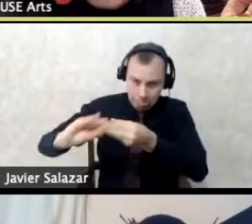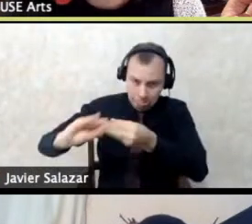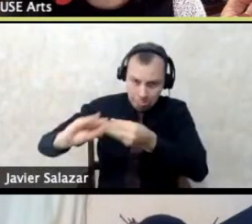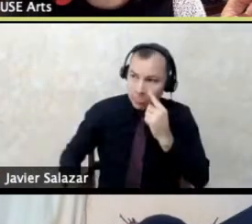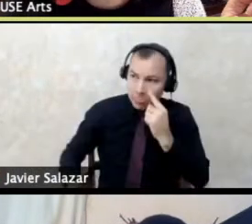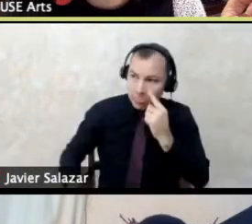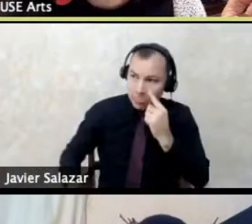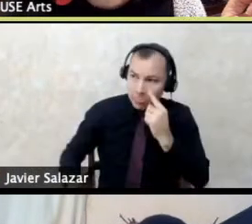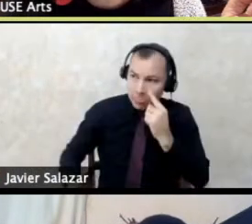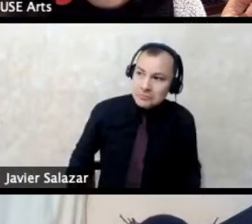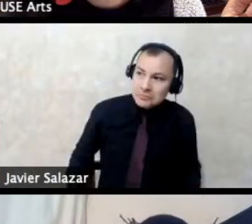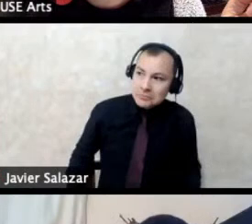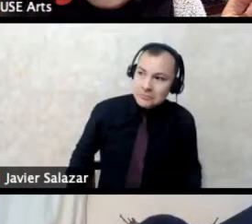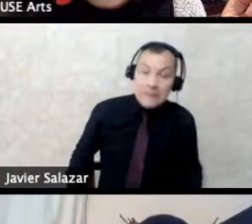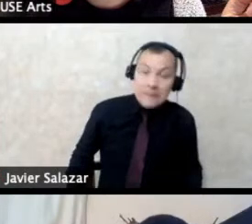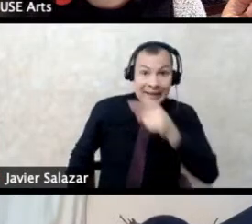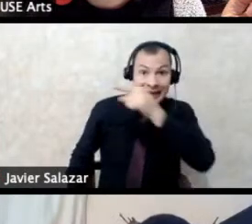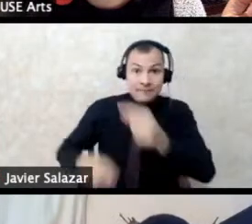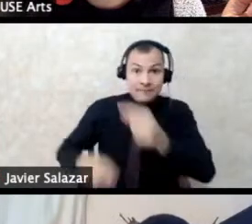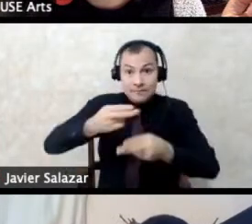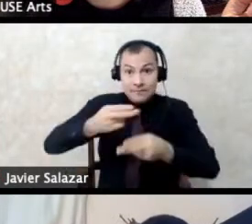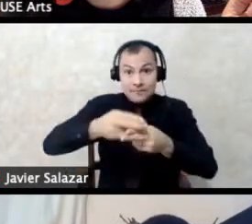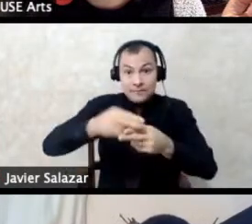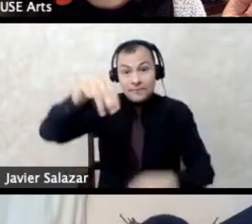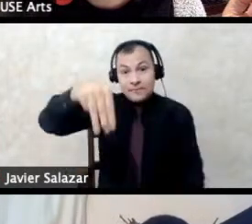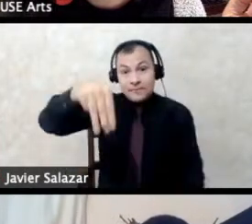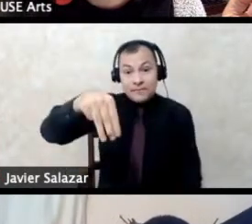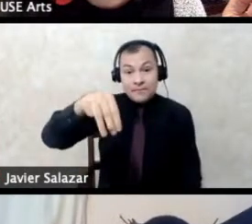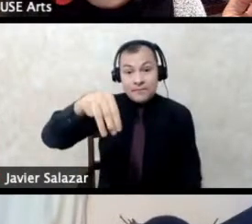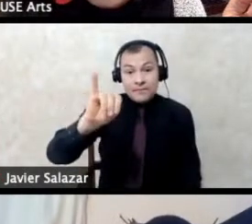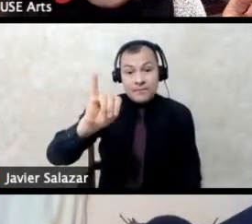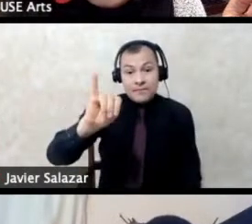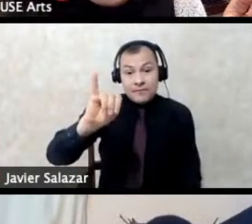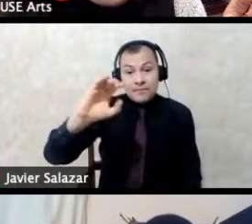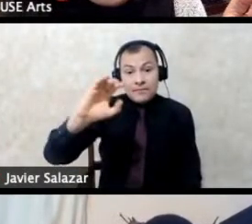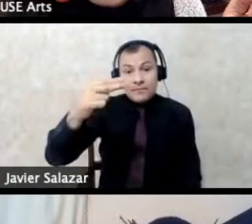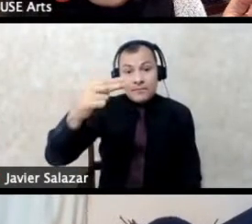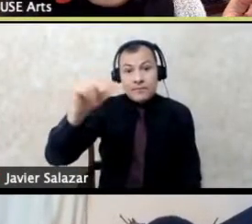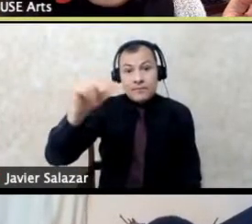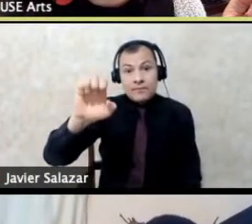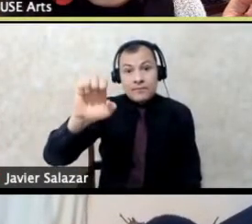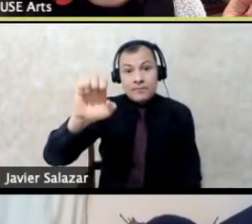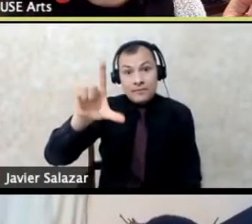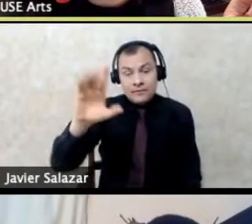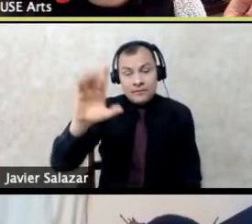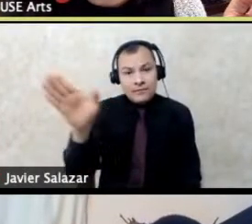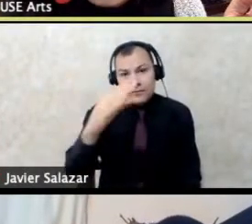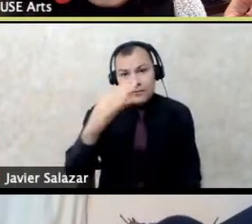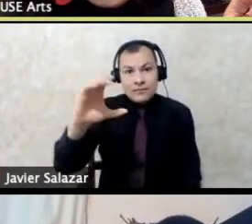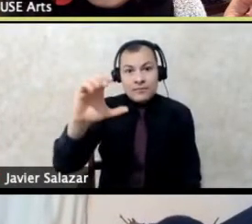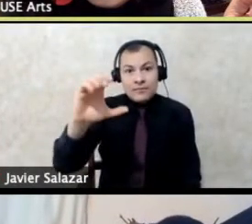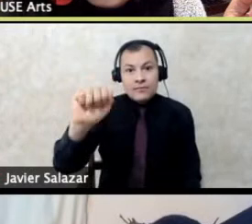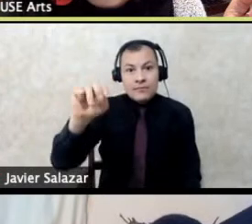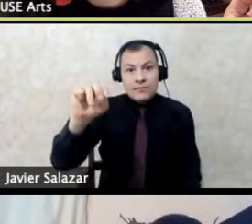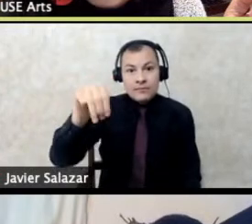Su nombre es Michael Camunya. His name is Michael Camunya. Y